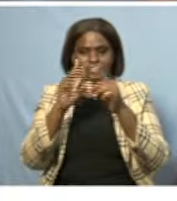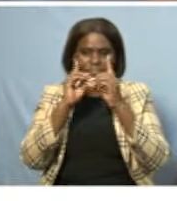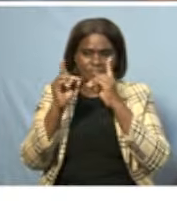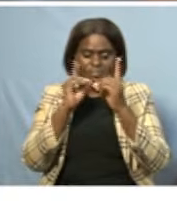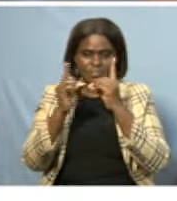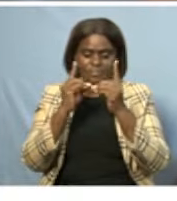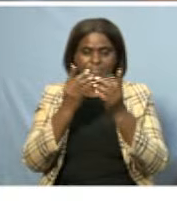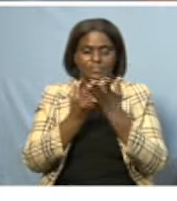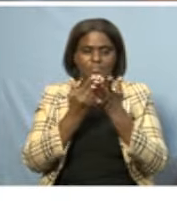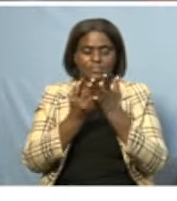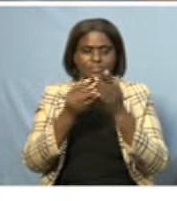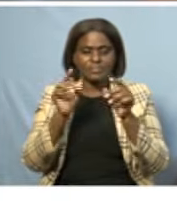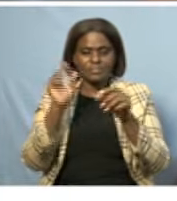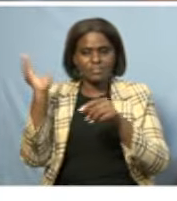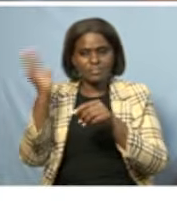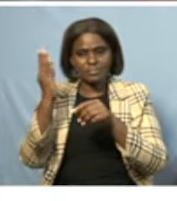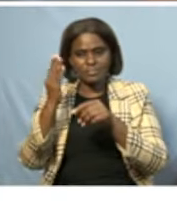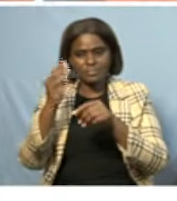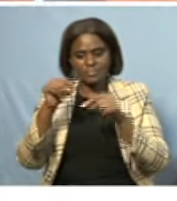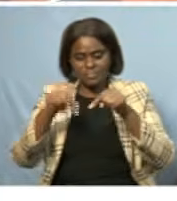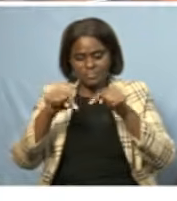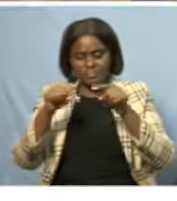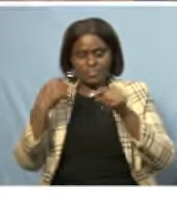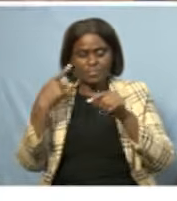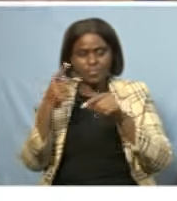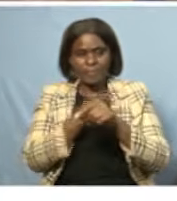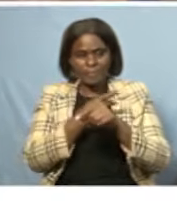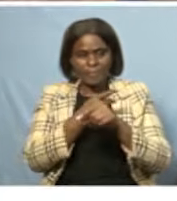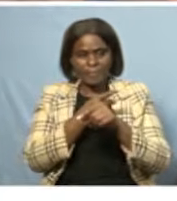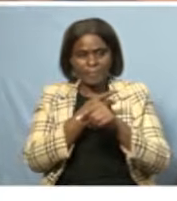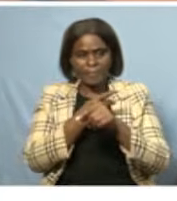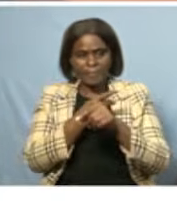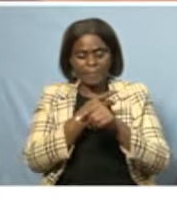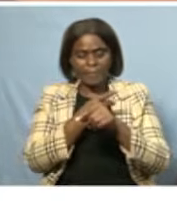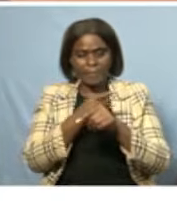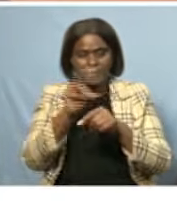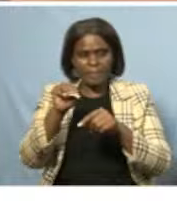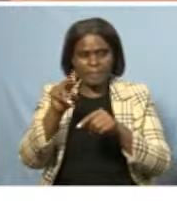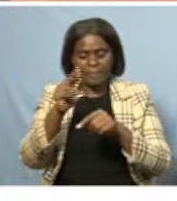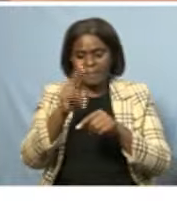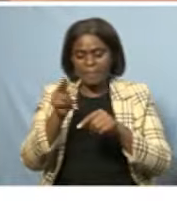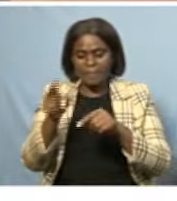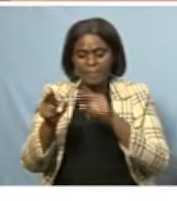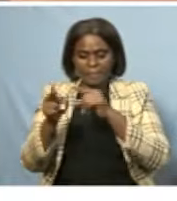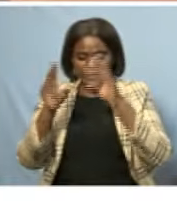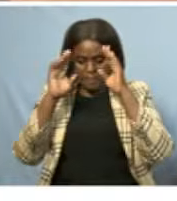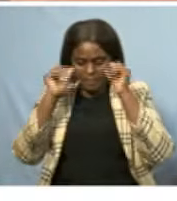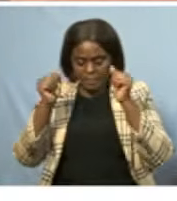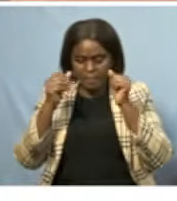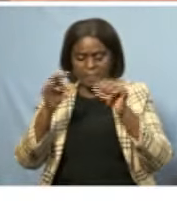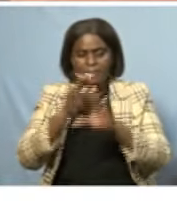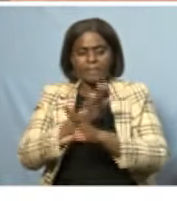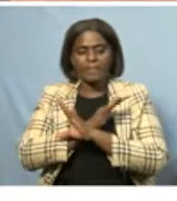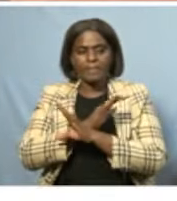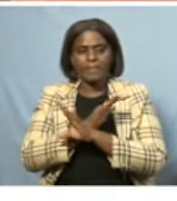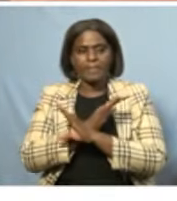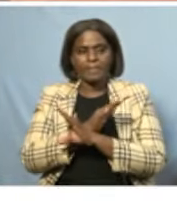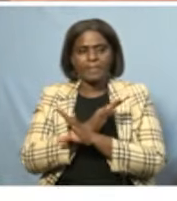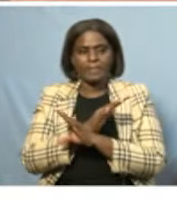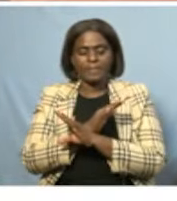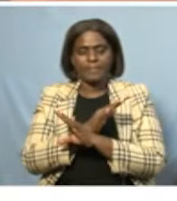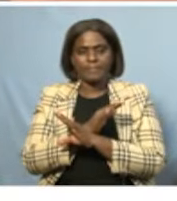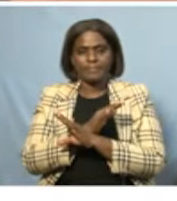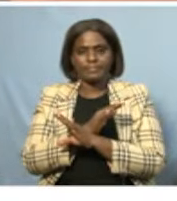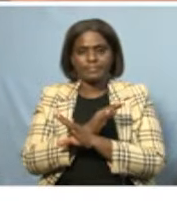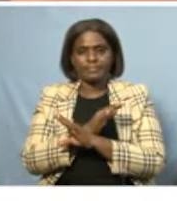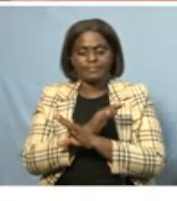debate on the address delivered to this August House by Mr. Hakainde Hichilema, the President of the Republic of